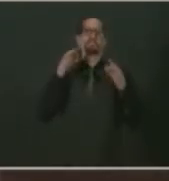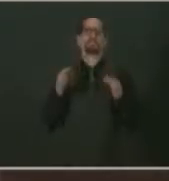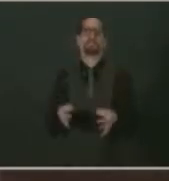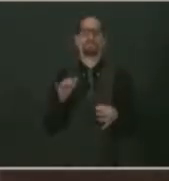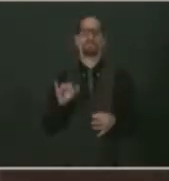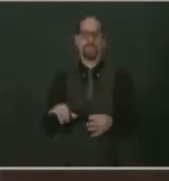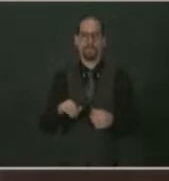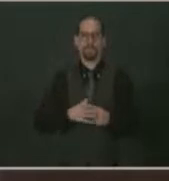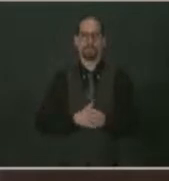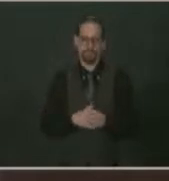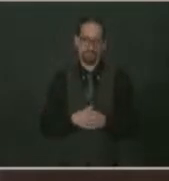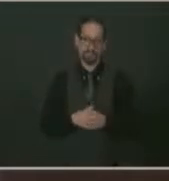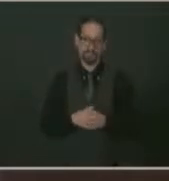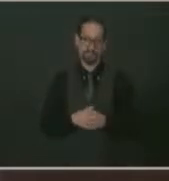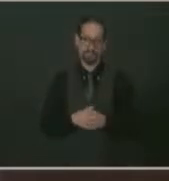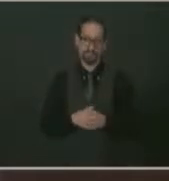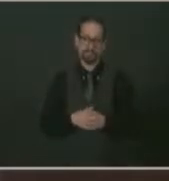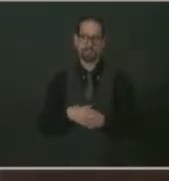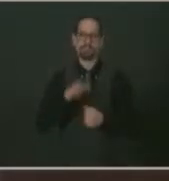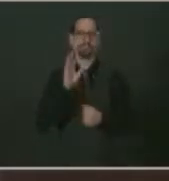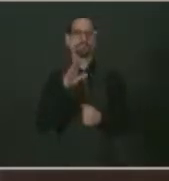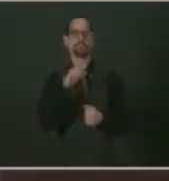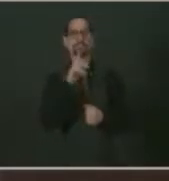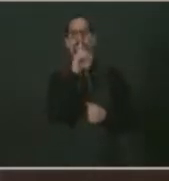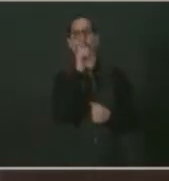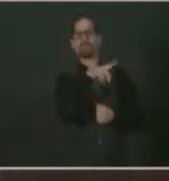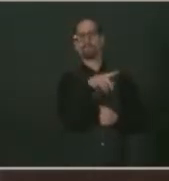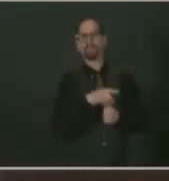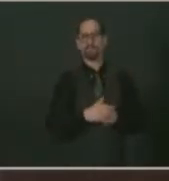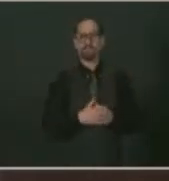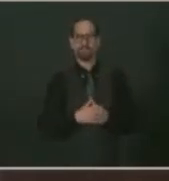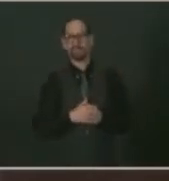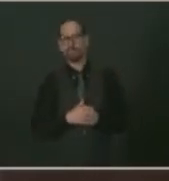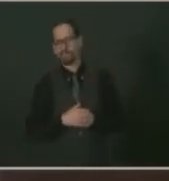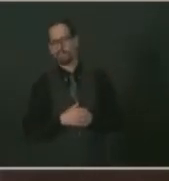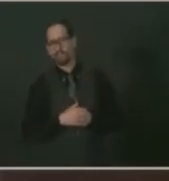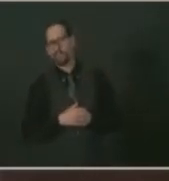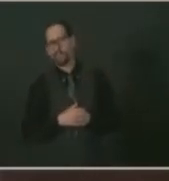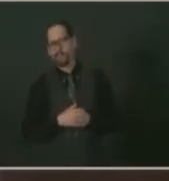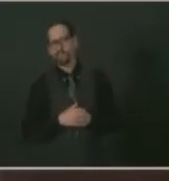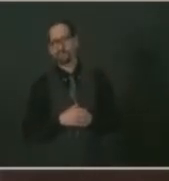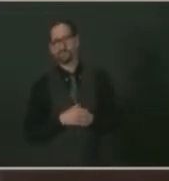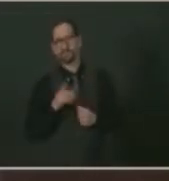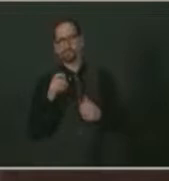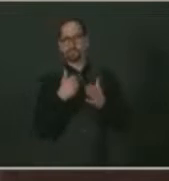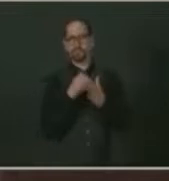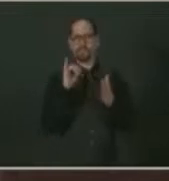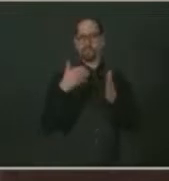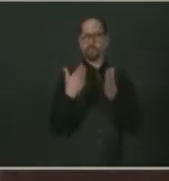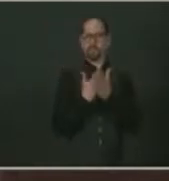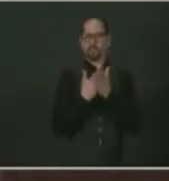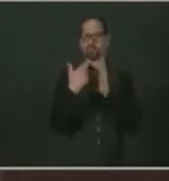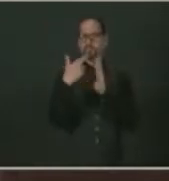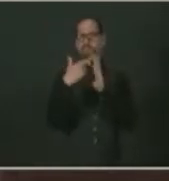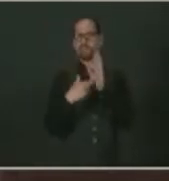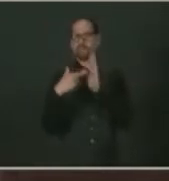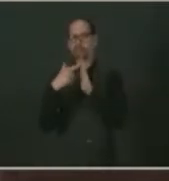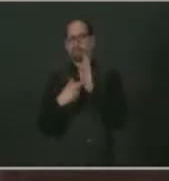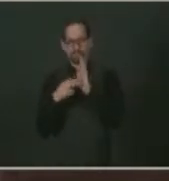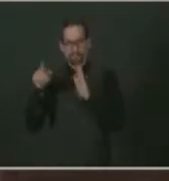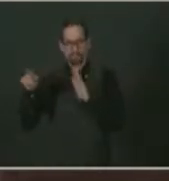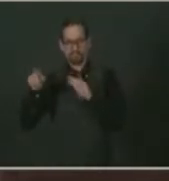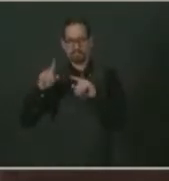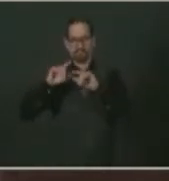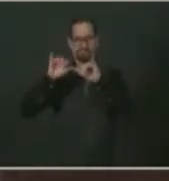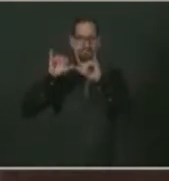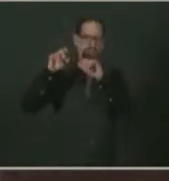to move forward. Given the changes to the registration system and the vaccine supply, would you